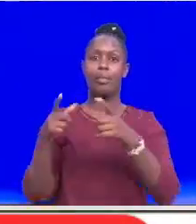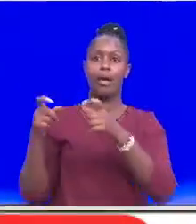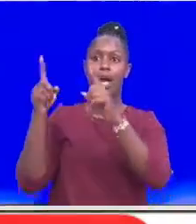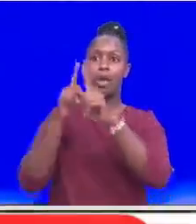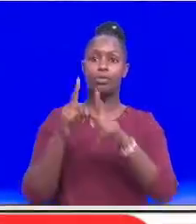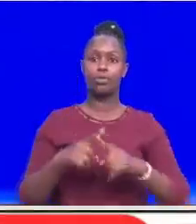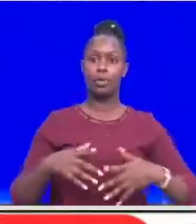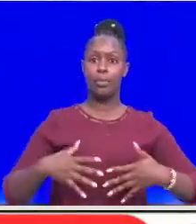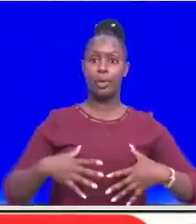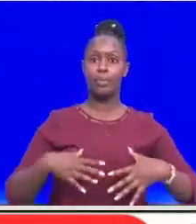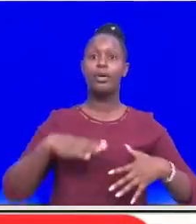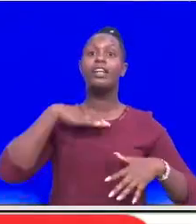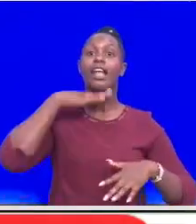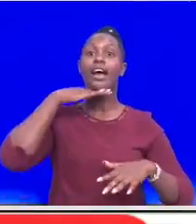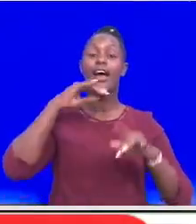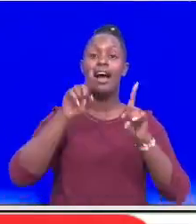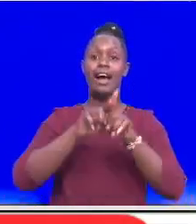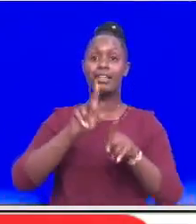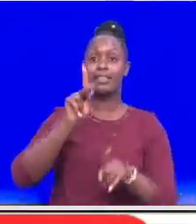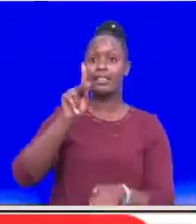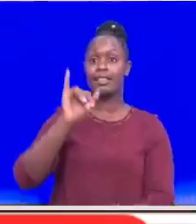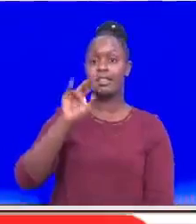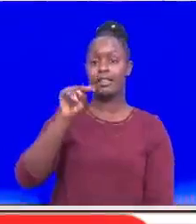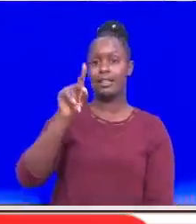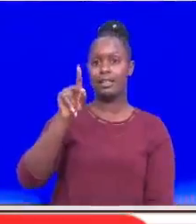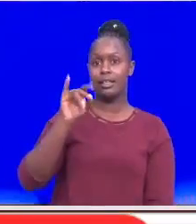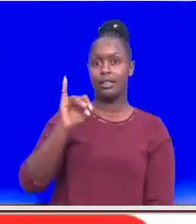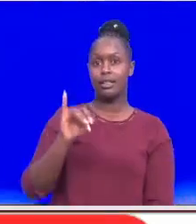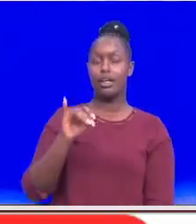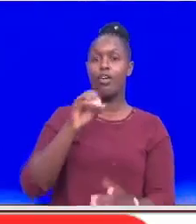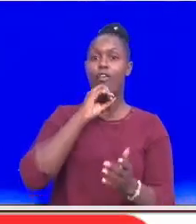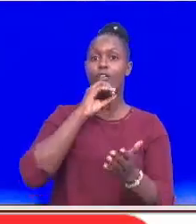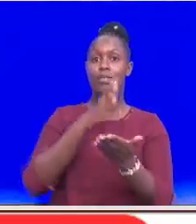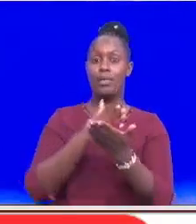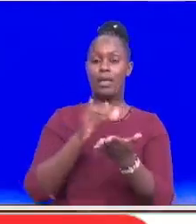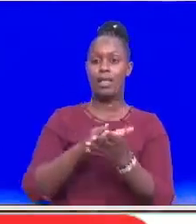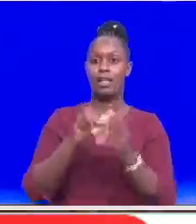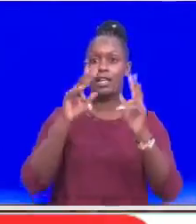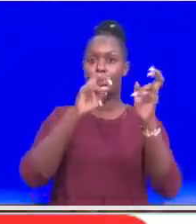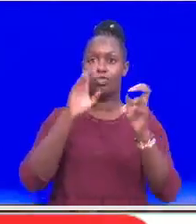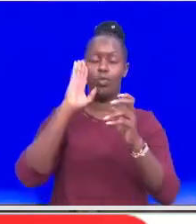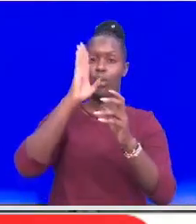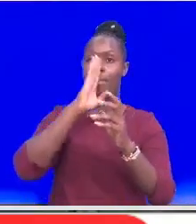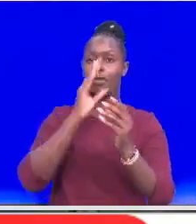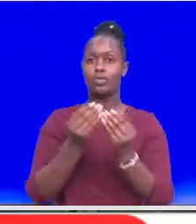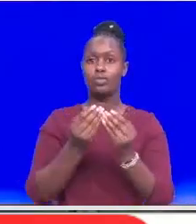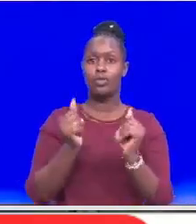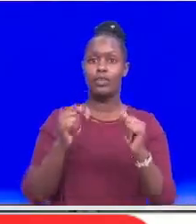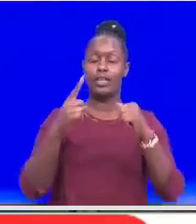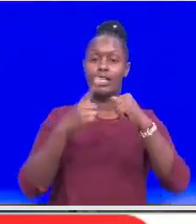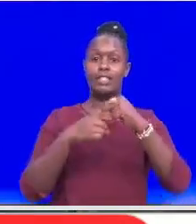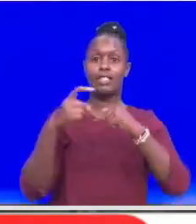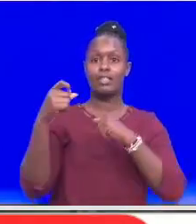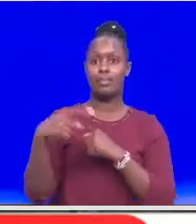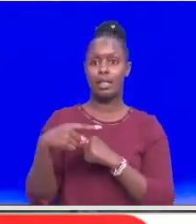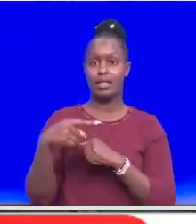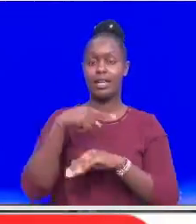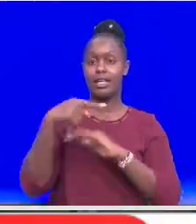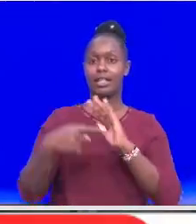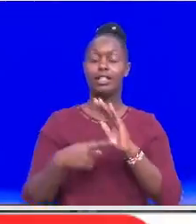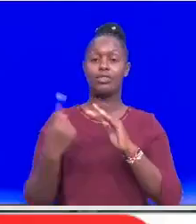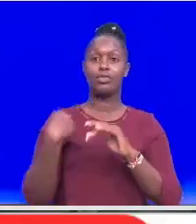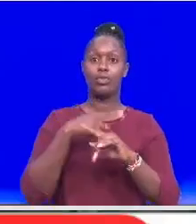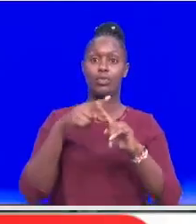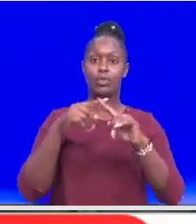killed, as with Kindiki assuring the Senate committee that the matter will be resolved in 6 months. We're moving to peace building, we resolve the